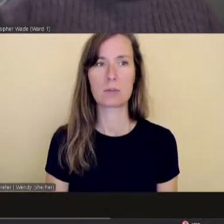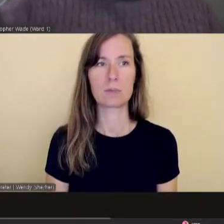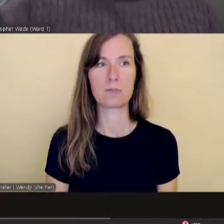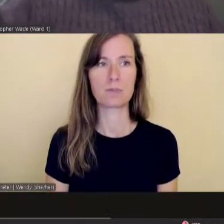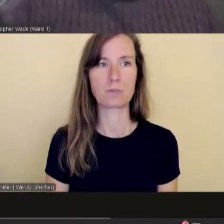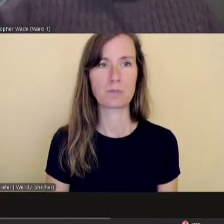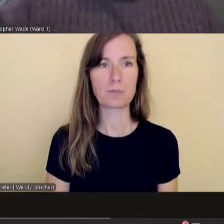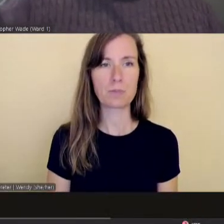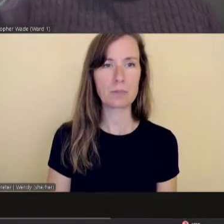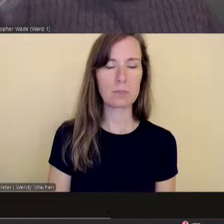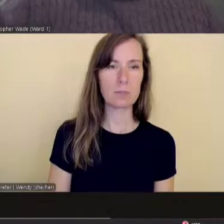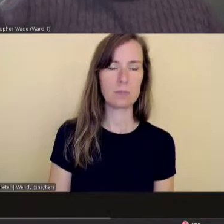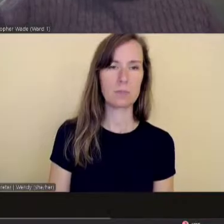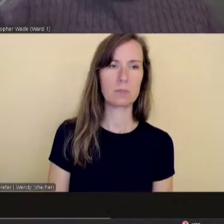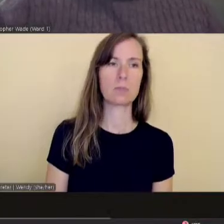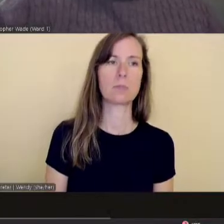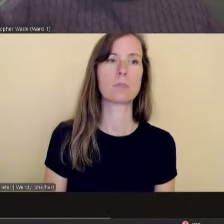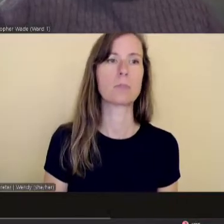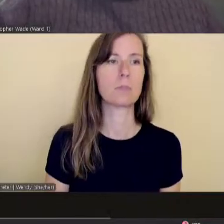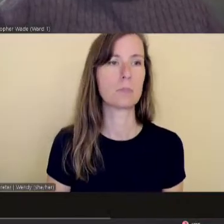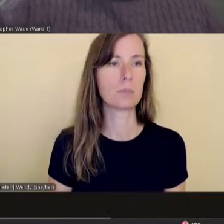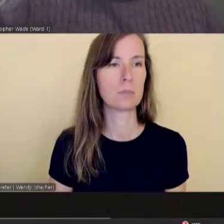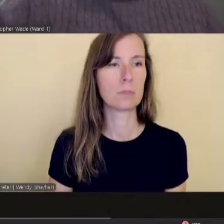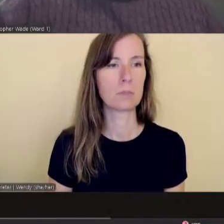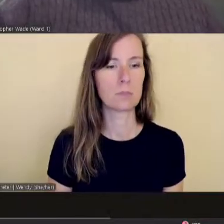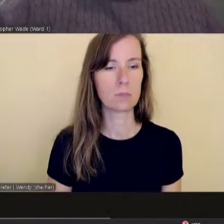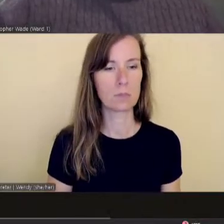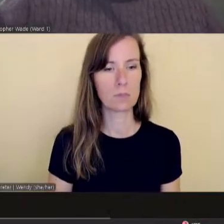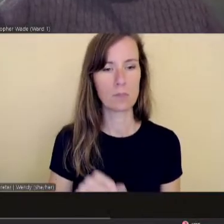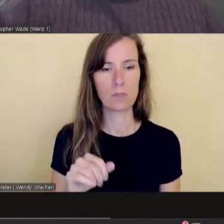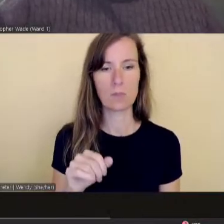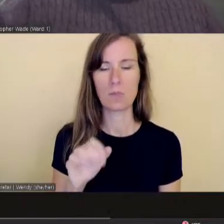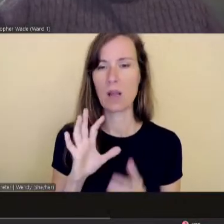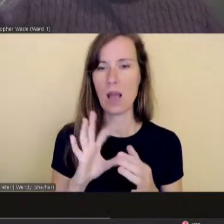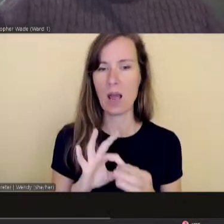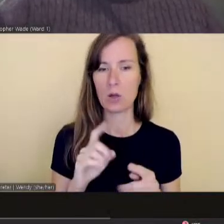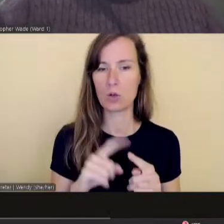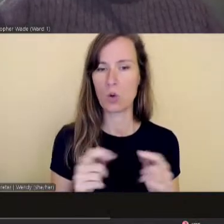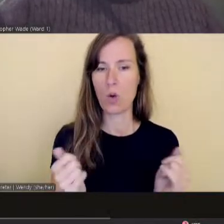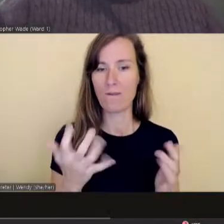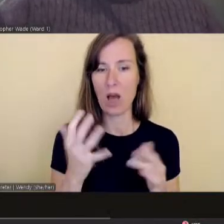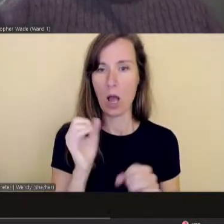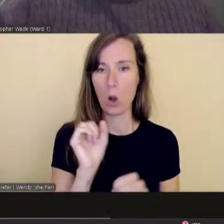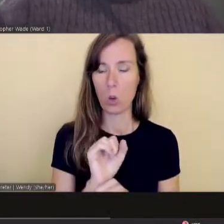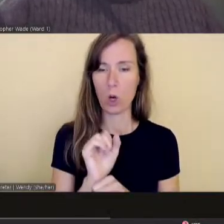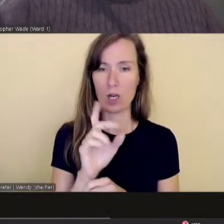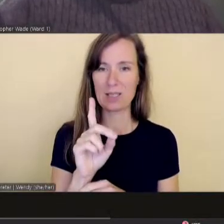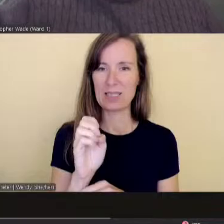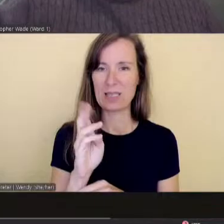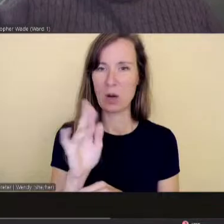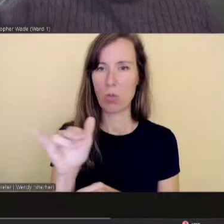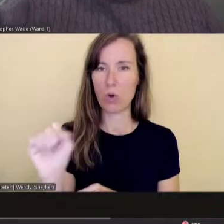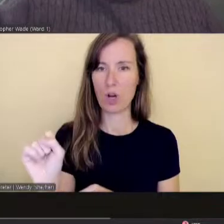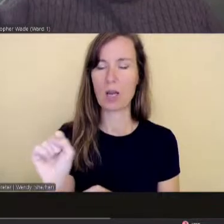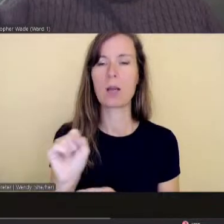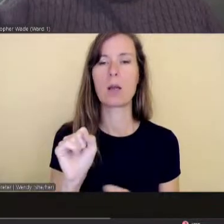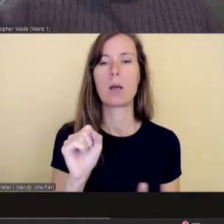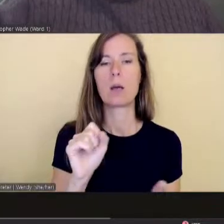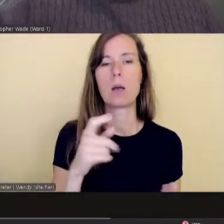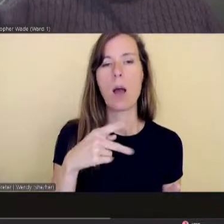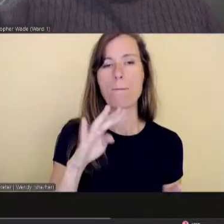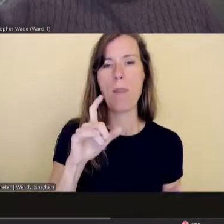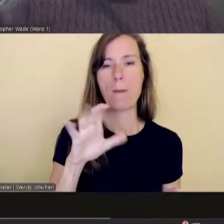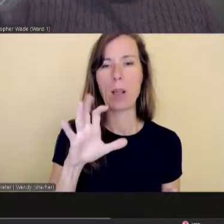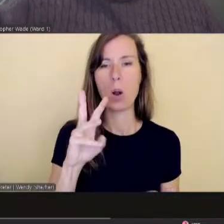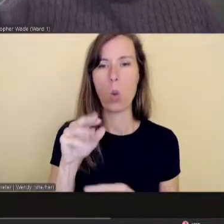All right. As it relates to the fireworks debris, the Public Works team and I met with the fireworks vendor